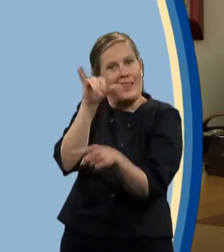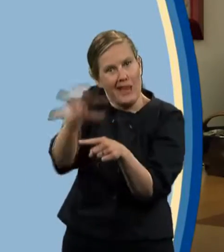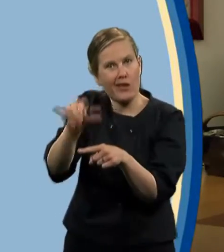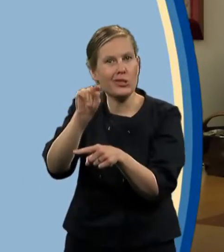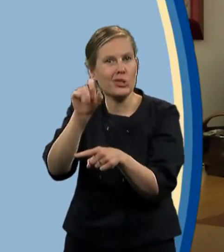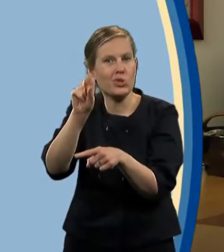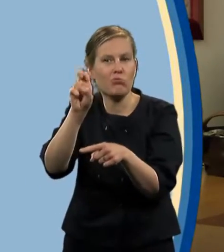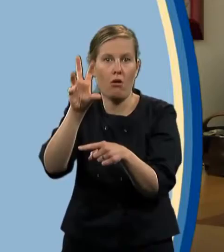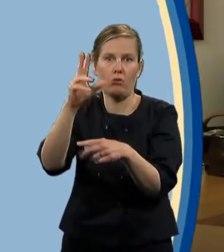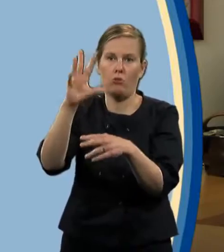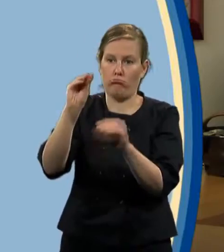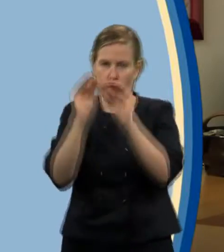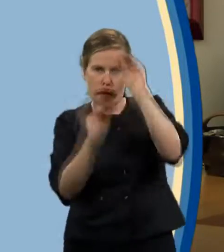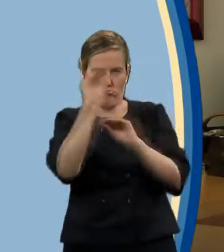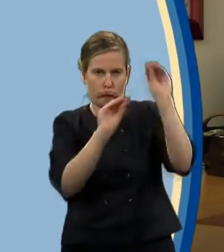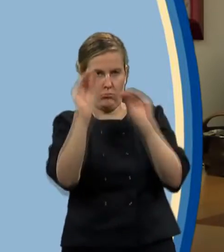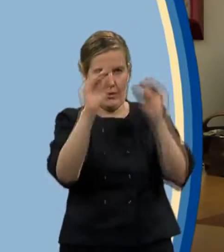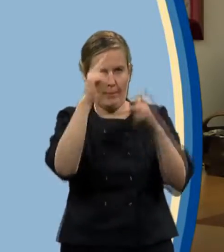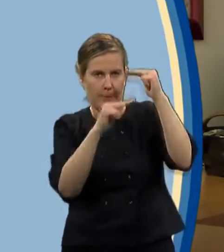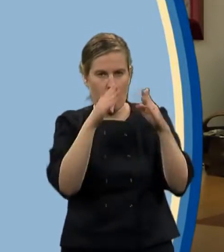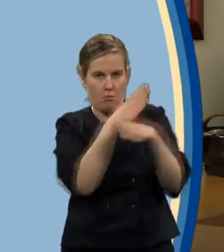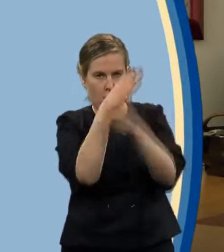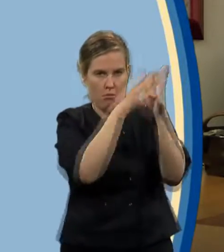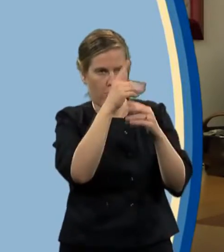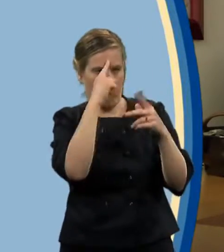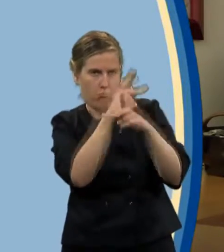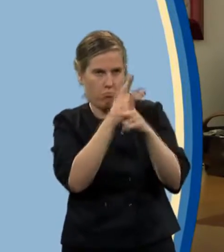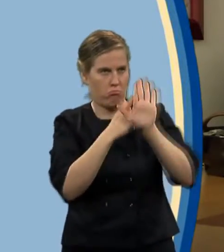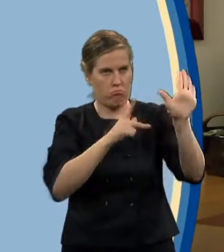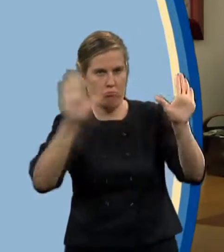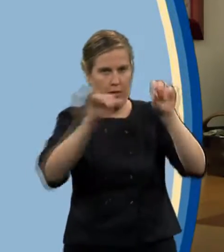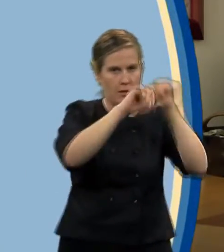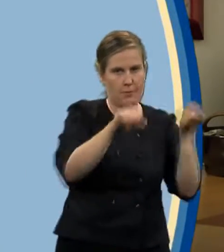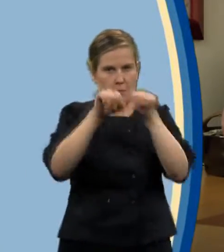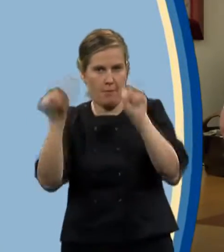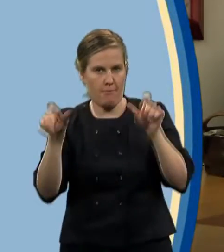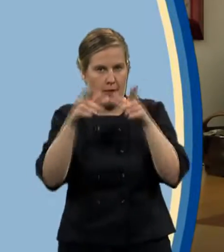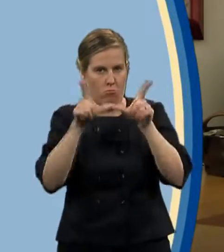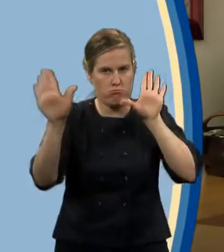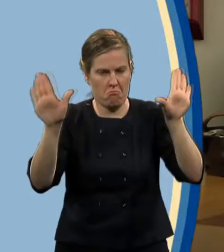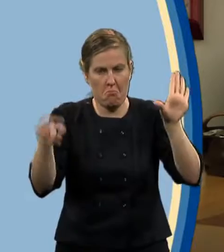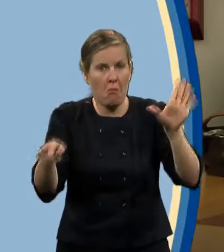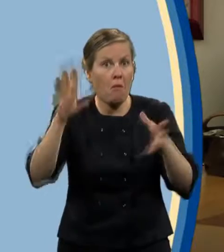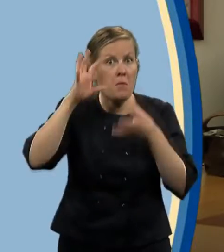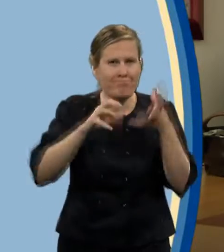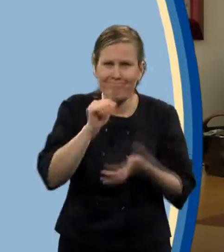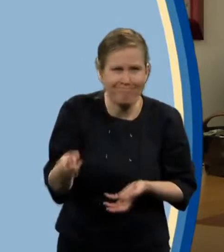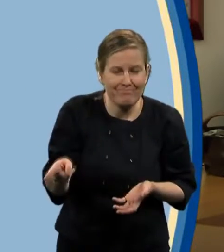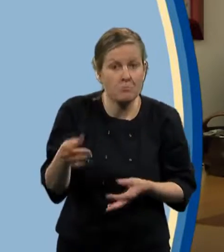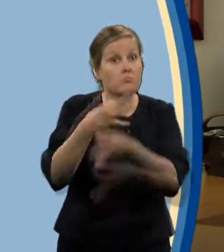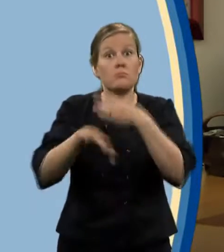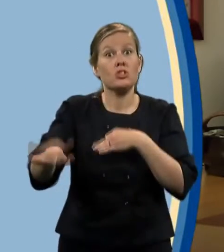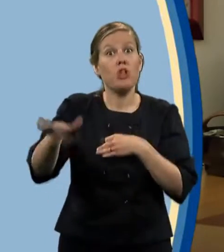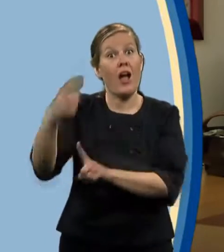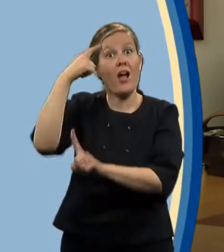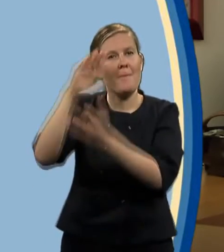and begins to build these pathways in two discrete systems. So the child is not,